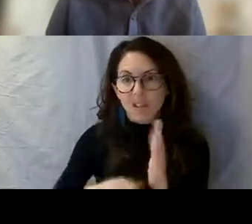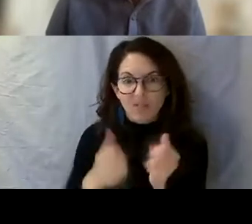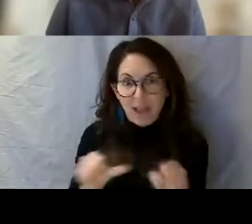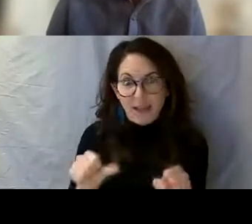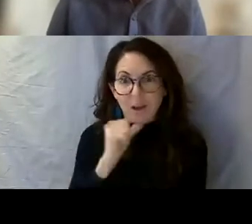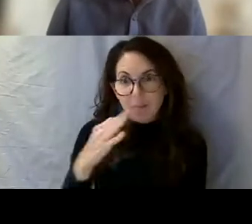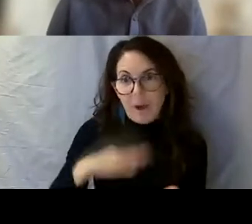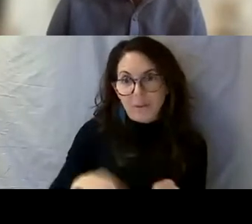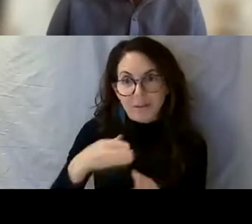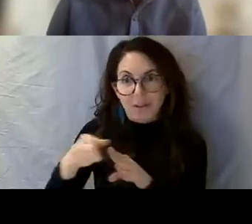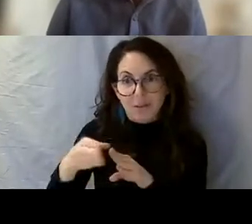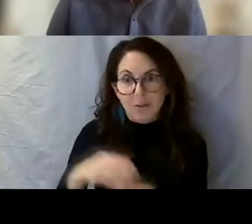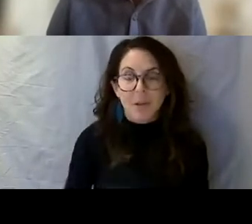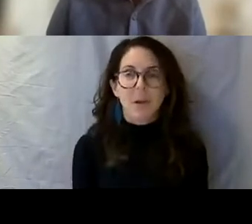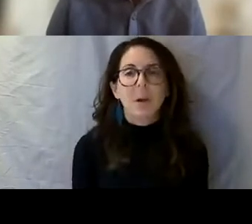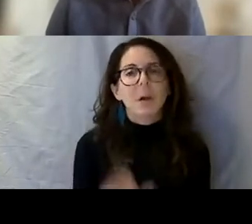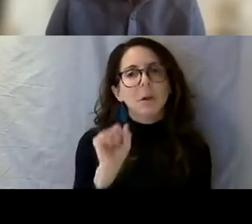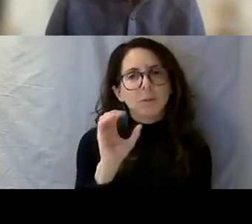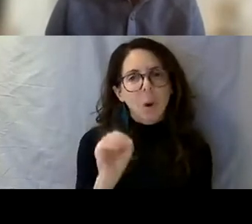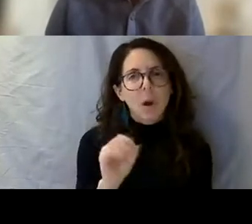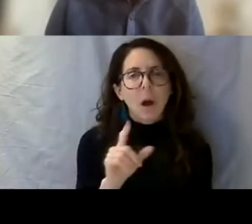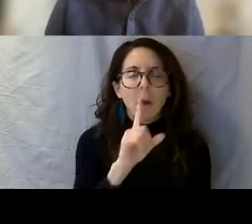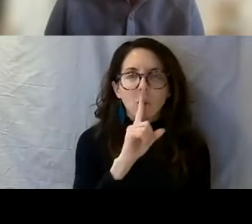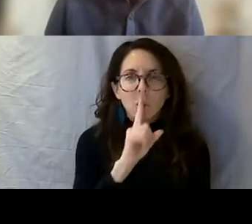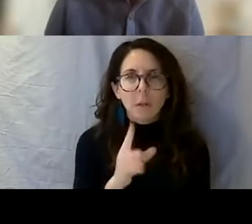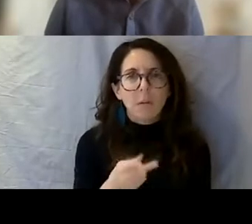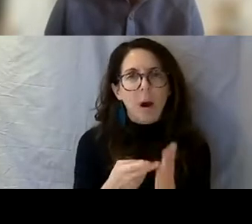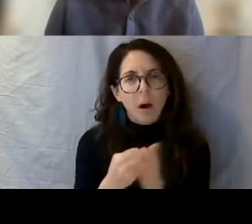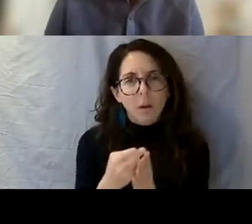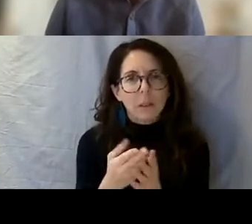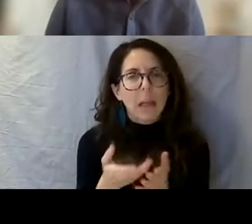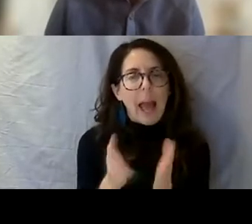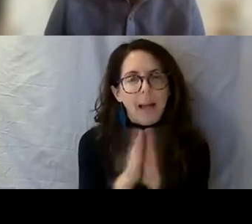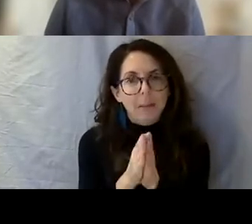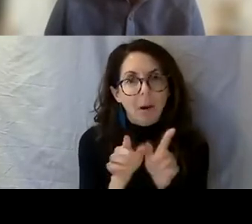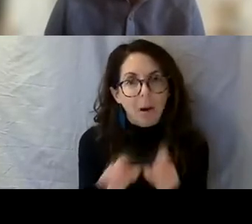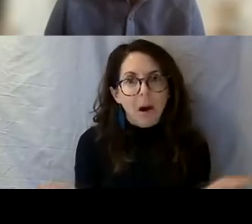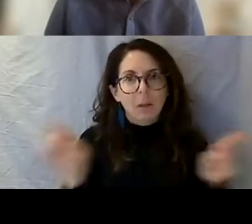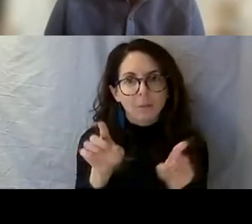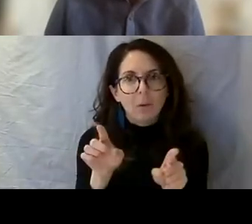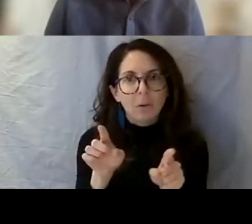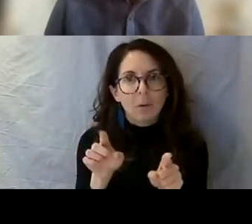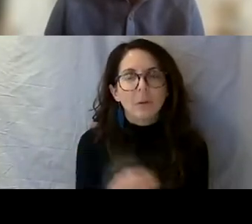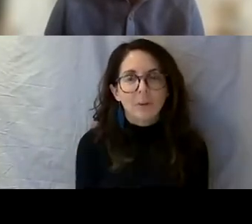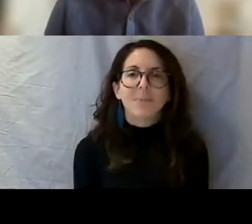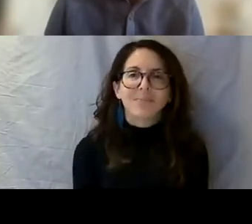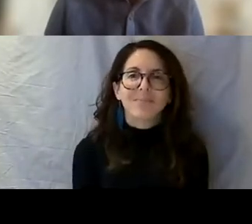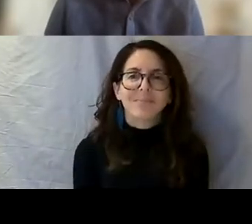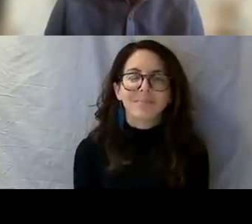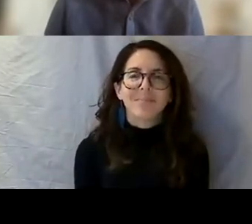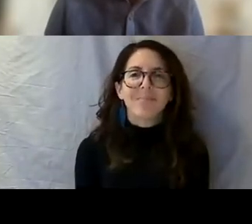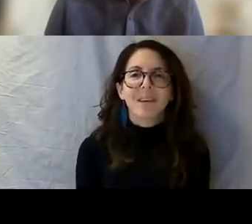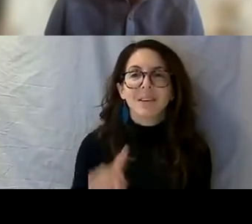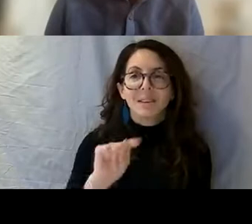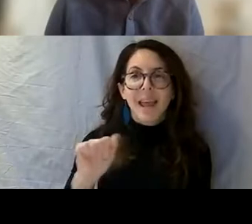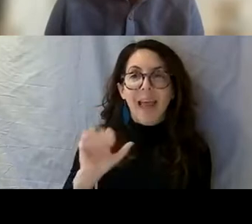sector. And so I do really truthfully urge you to get onto the Creative Trust section of the Toronto Arts